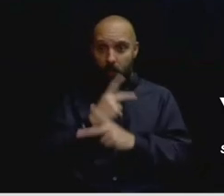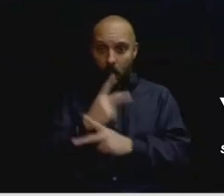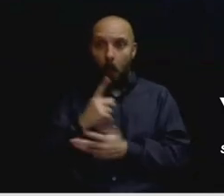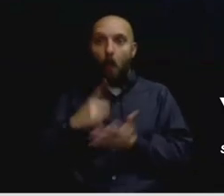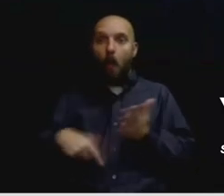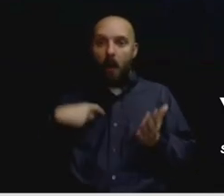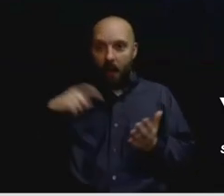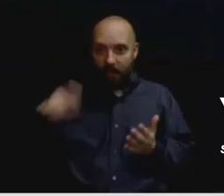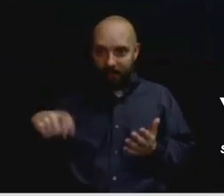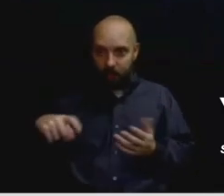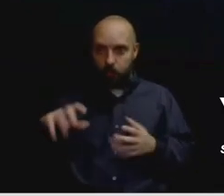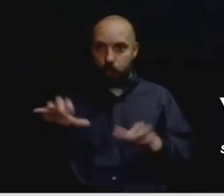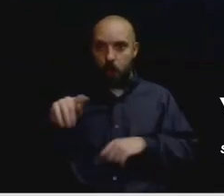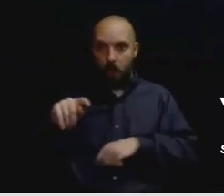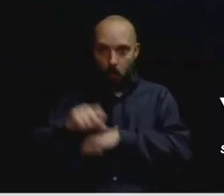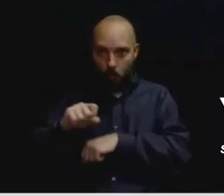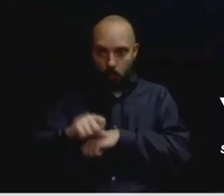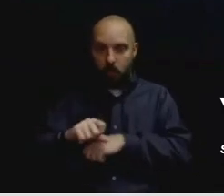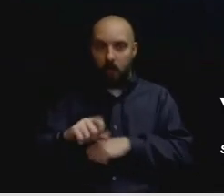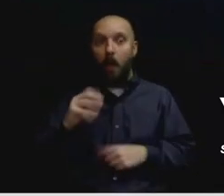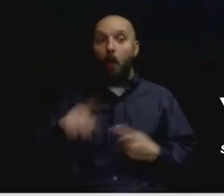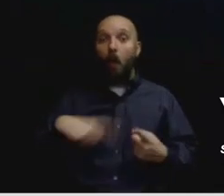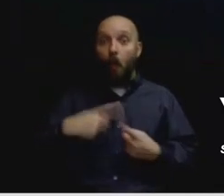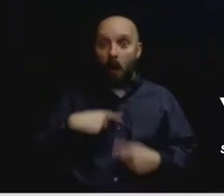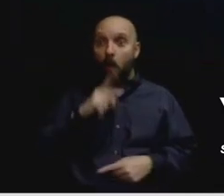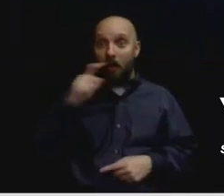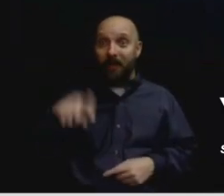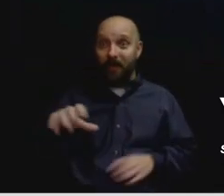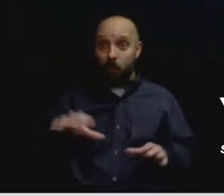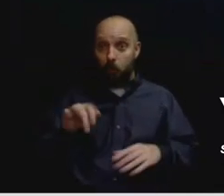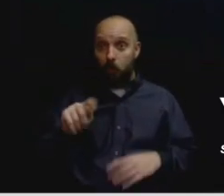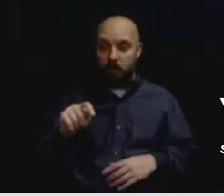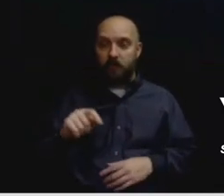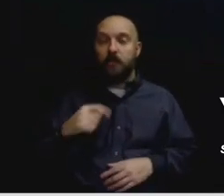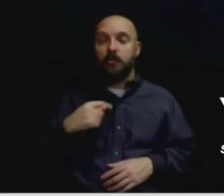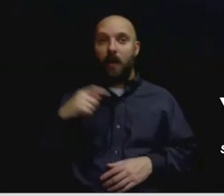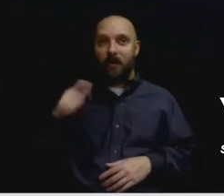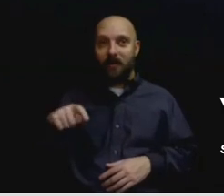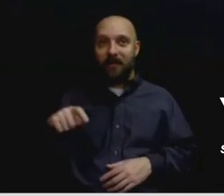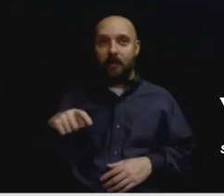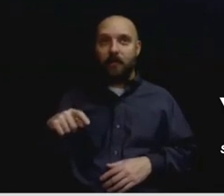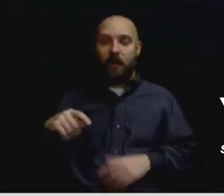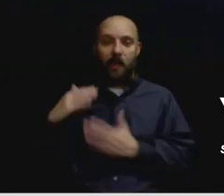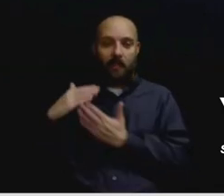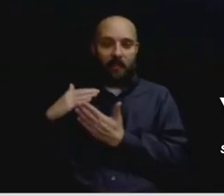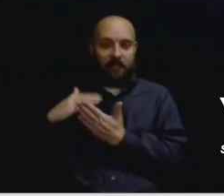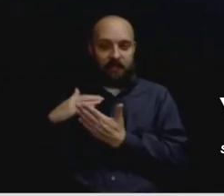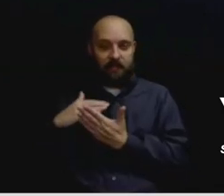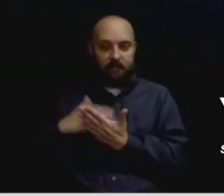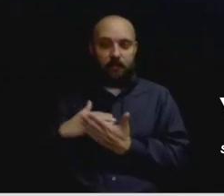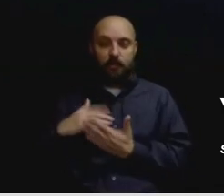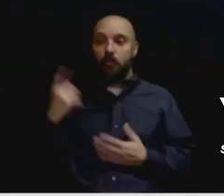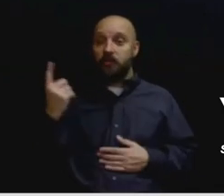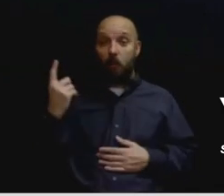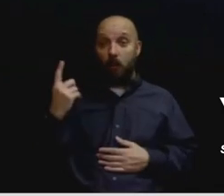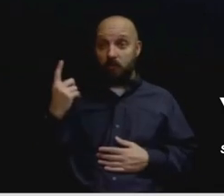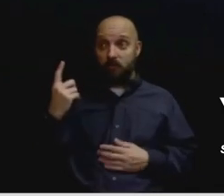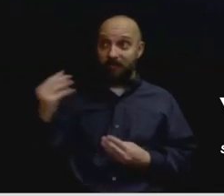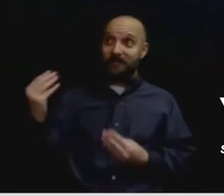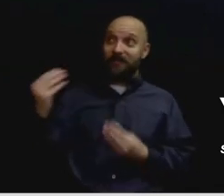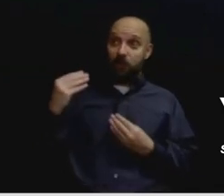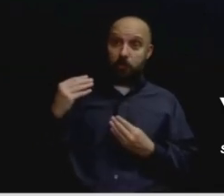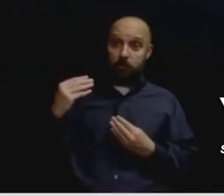to do at work and when I really needed to do it. So I needed a list. So someone teaching me strategies